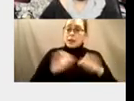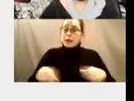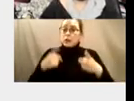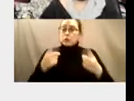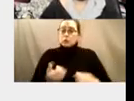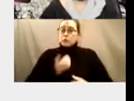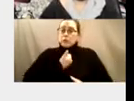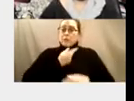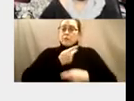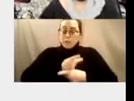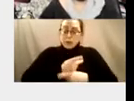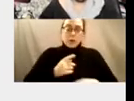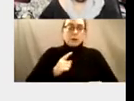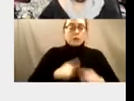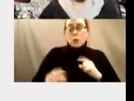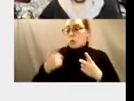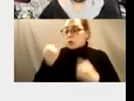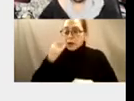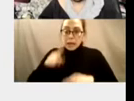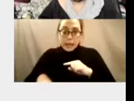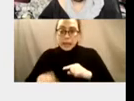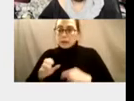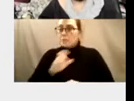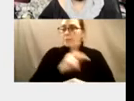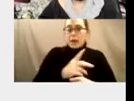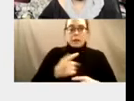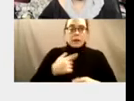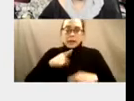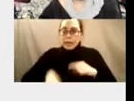return the favor? What if I can't give back in the ways that I need?